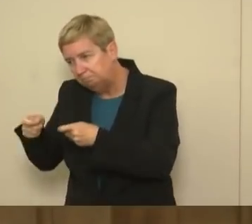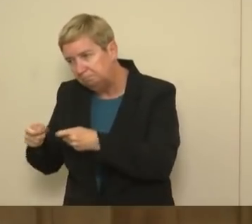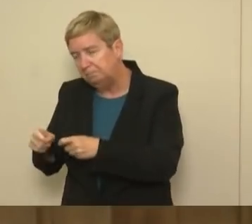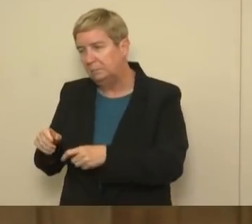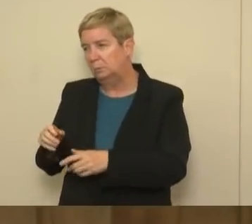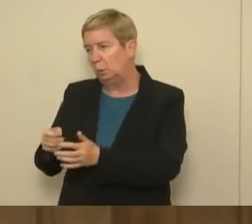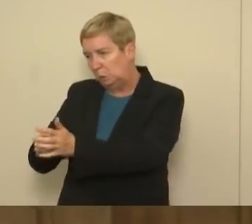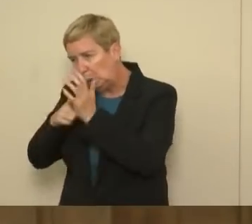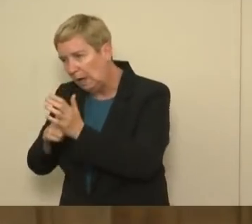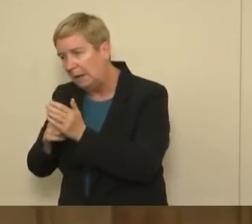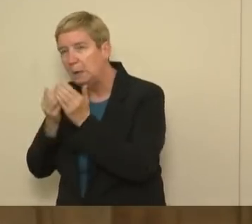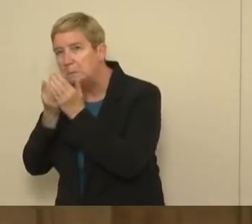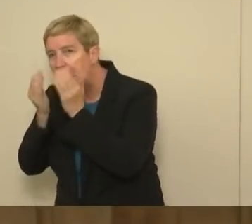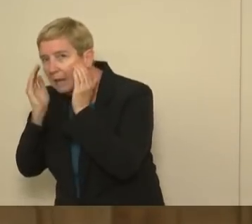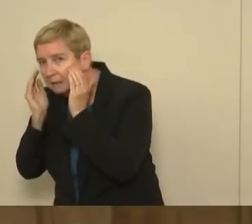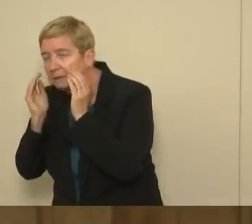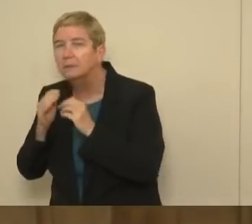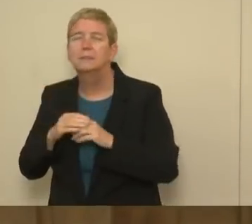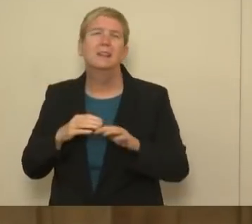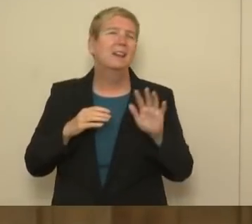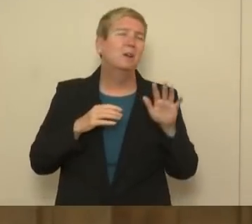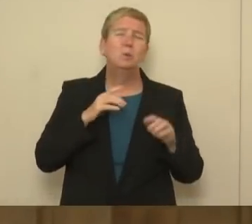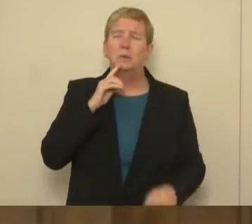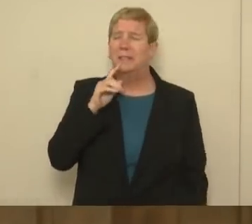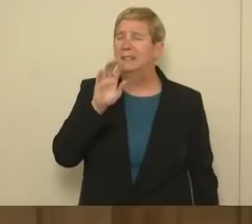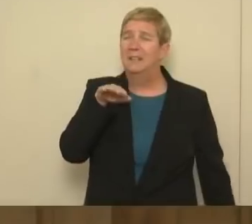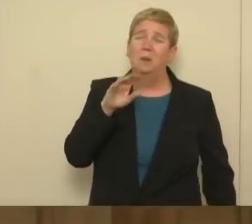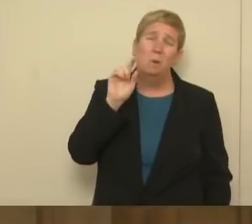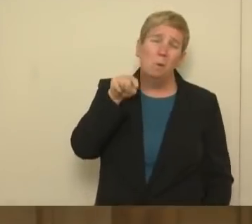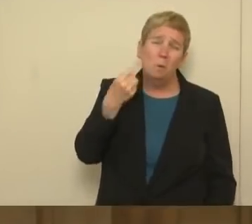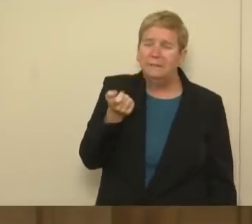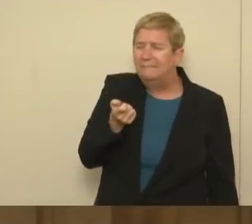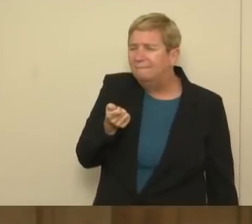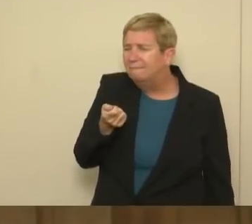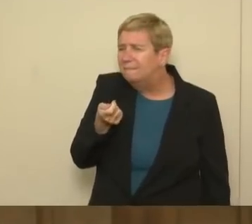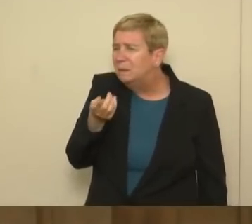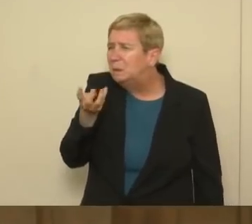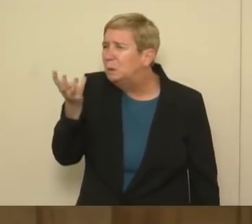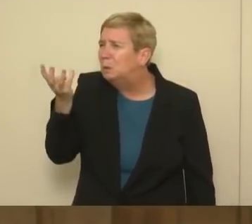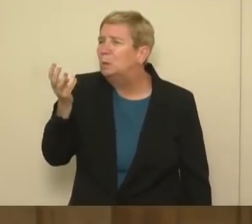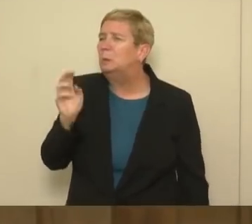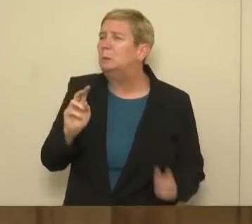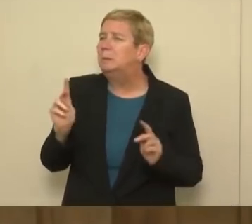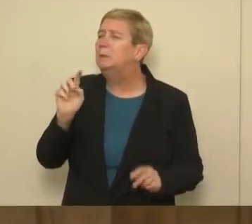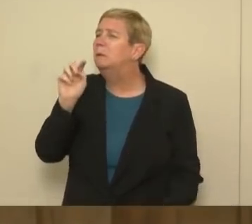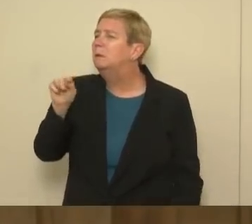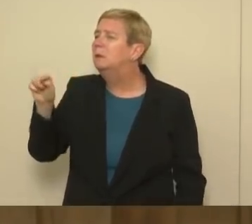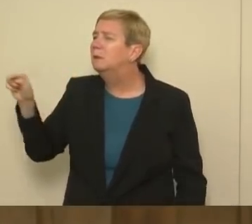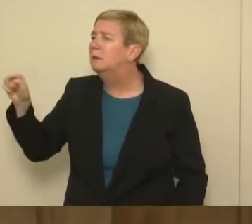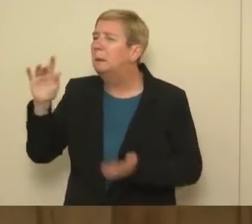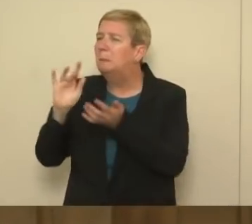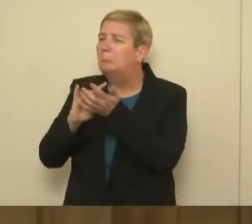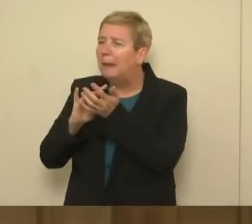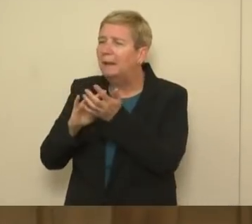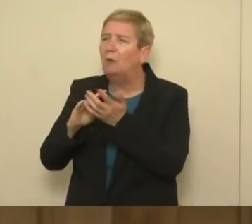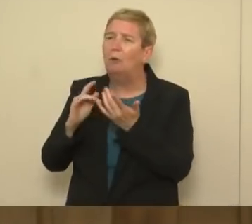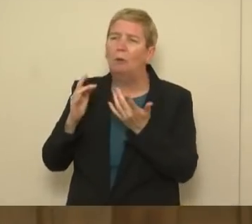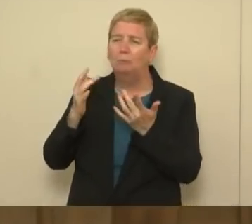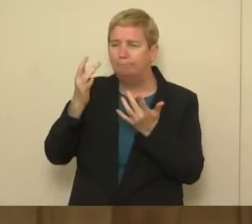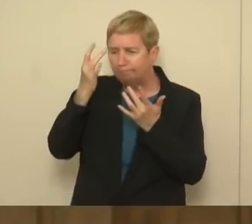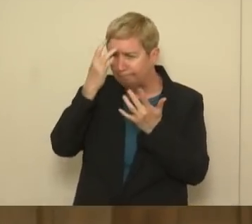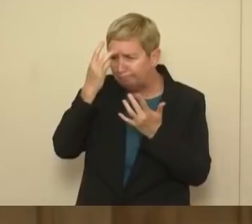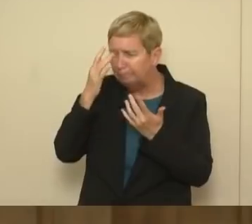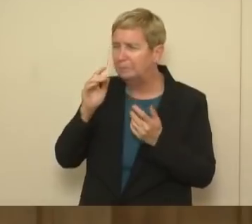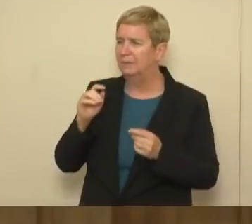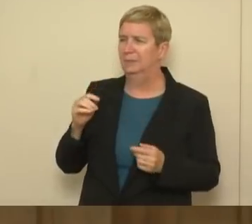some relatively unusual medical condition. My view is we shouldn't have students or teachers in a